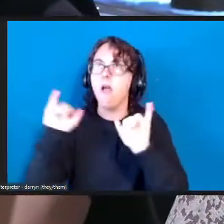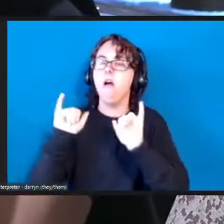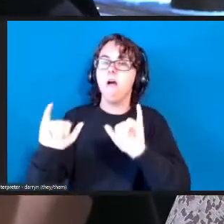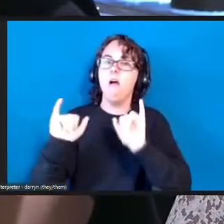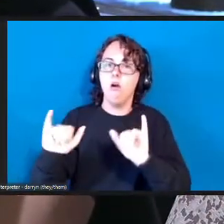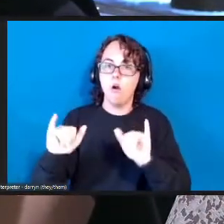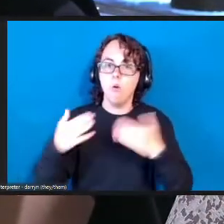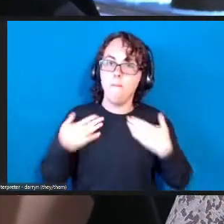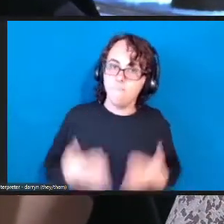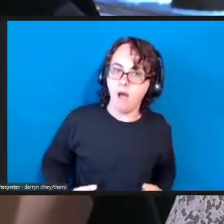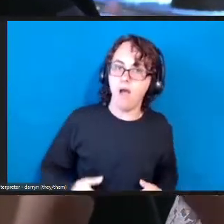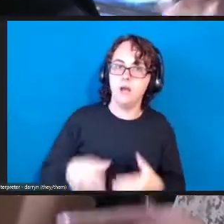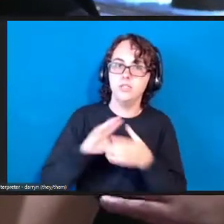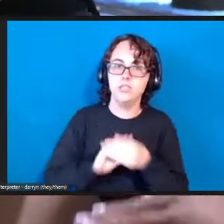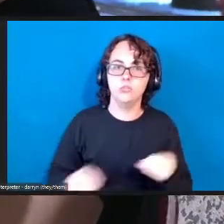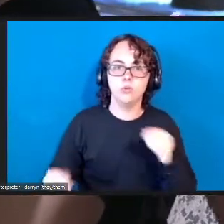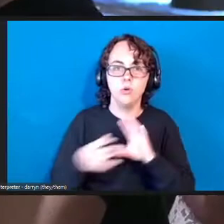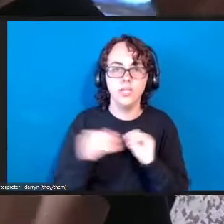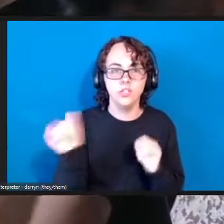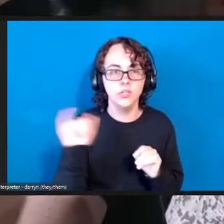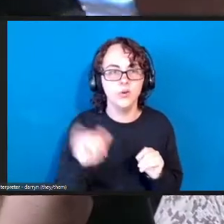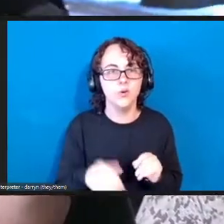Yeah. We're still talking about barriers.